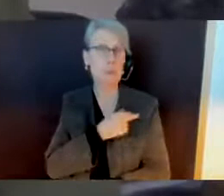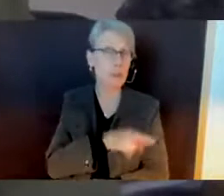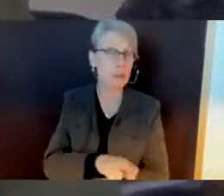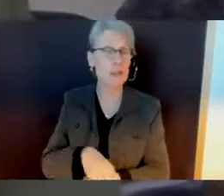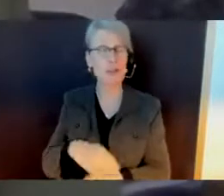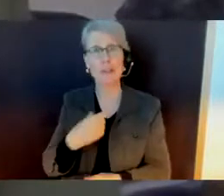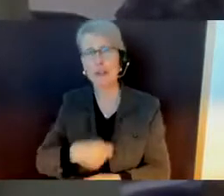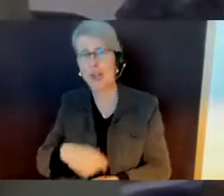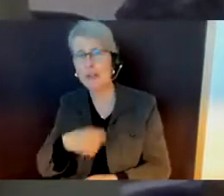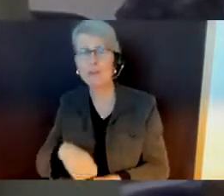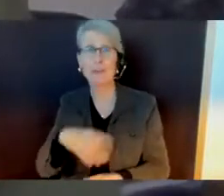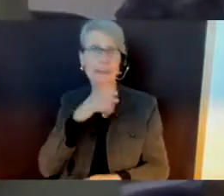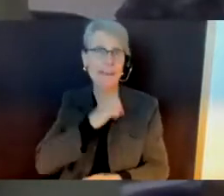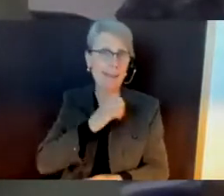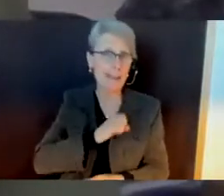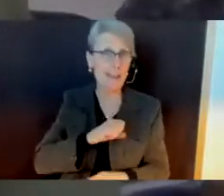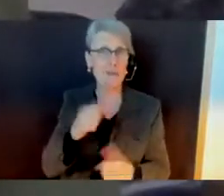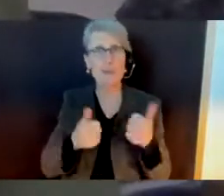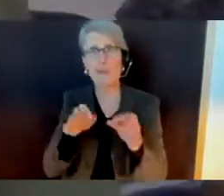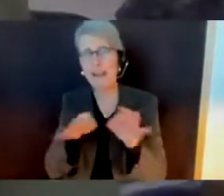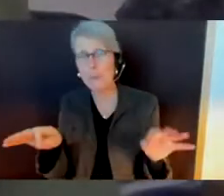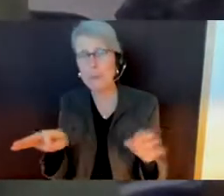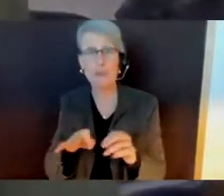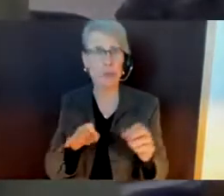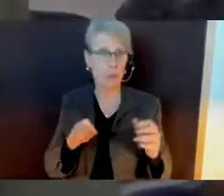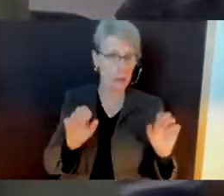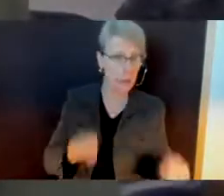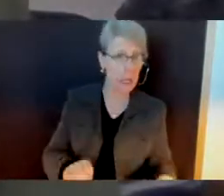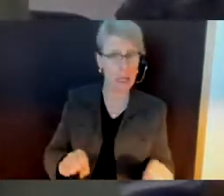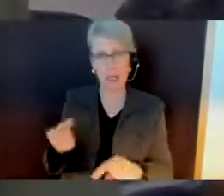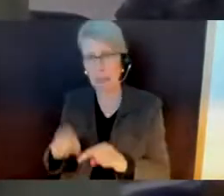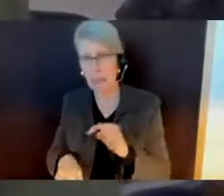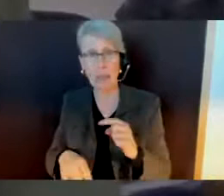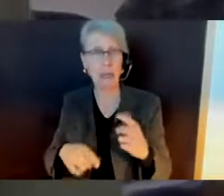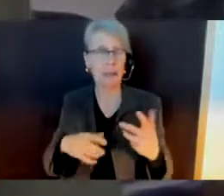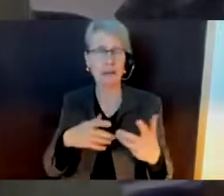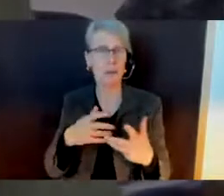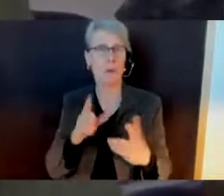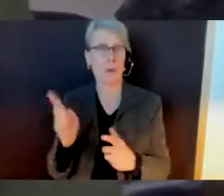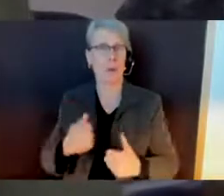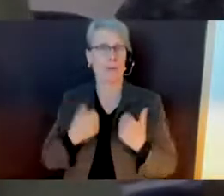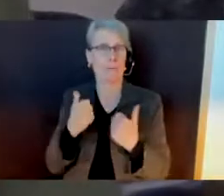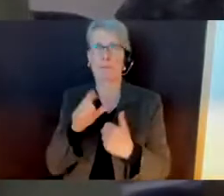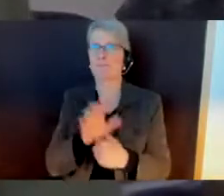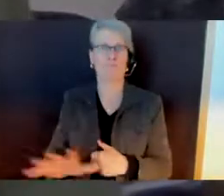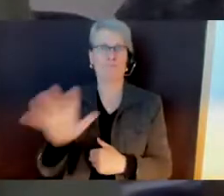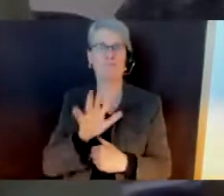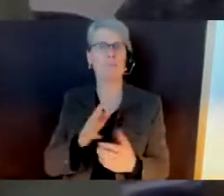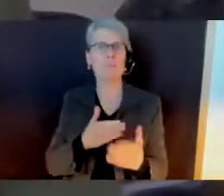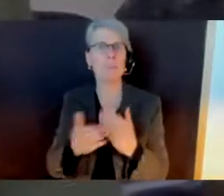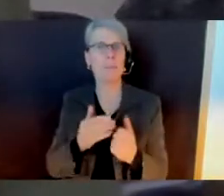religion, of gender, of age, of language, of ability, of geography, and all else